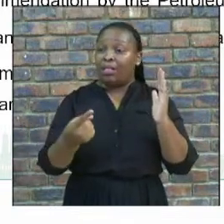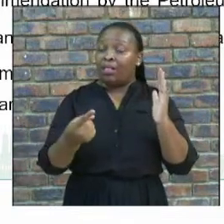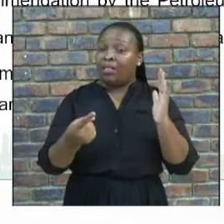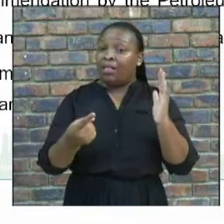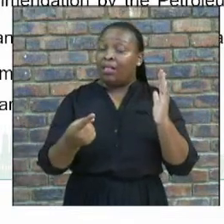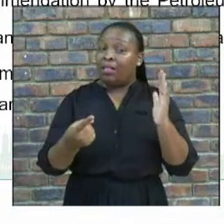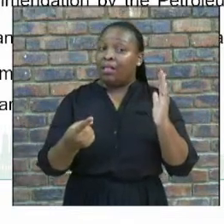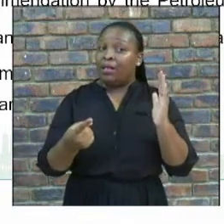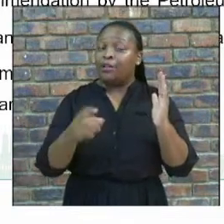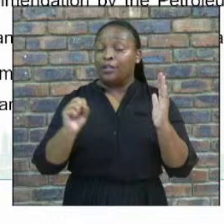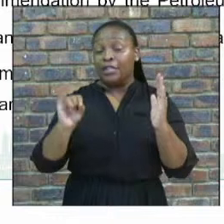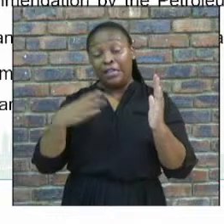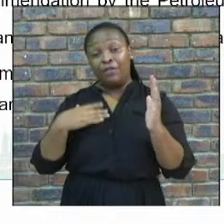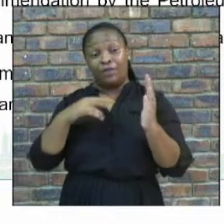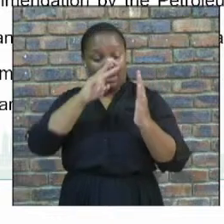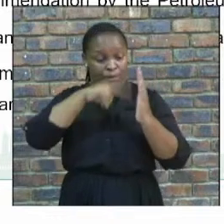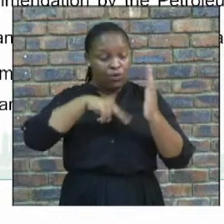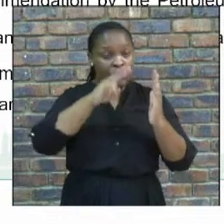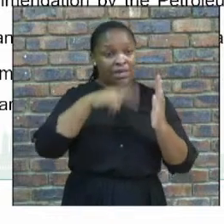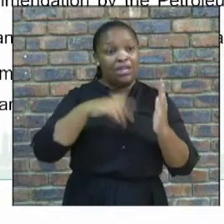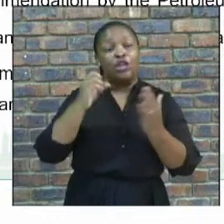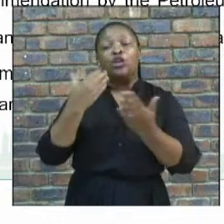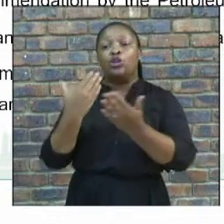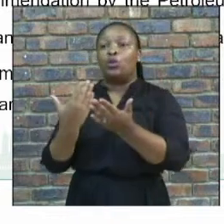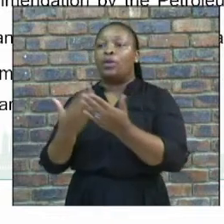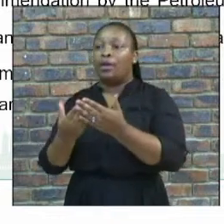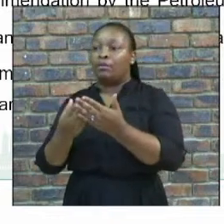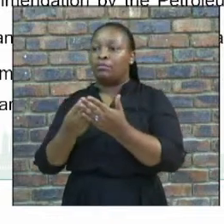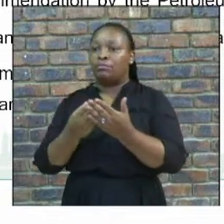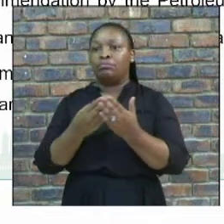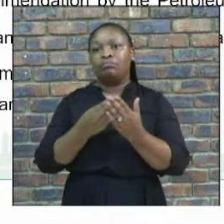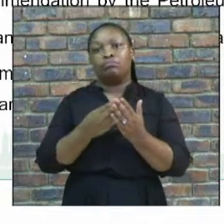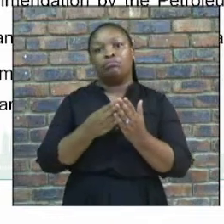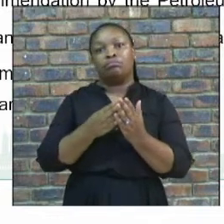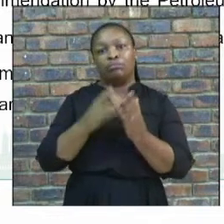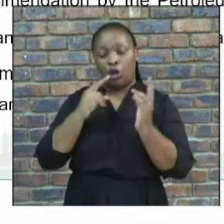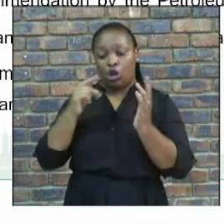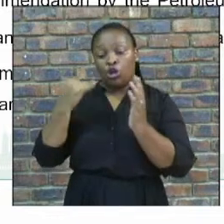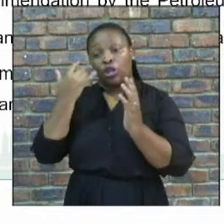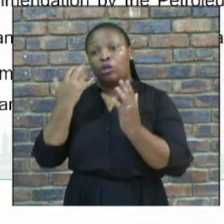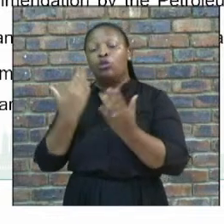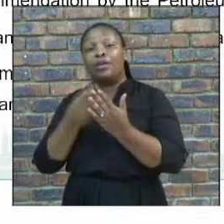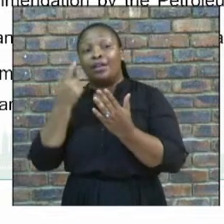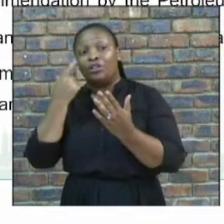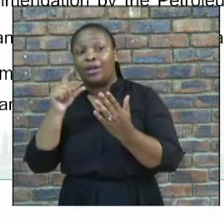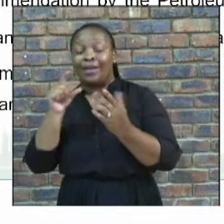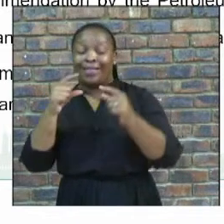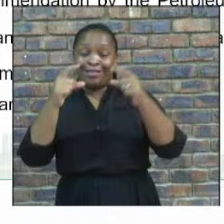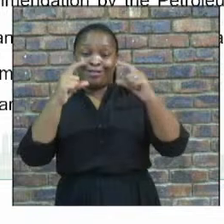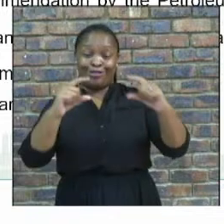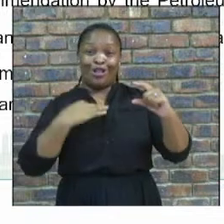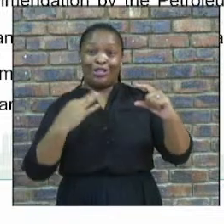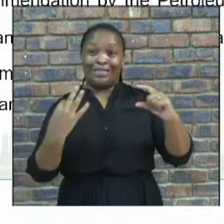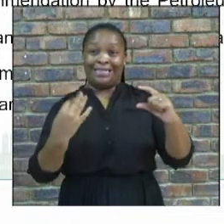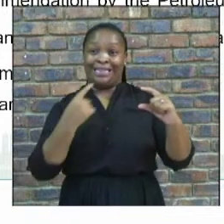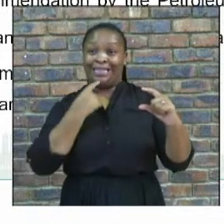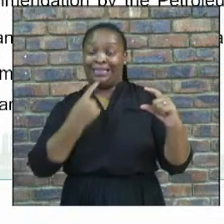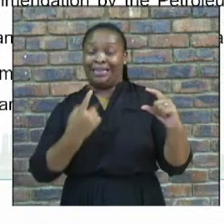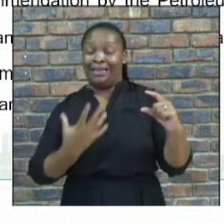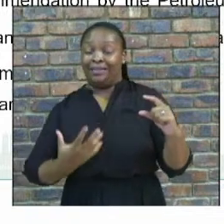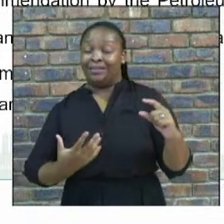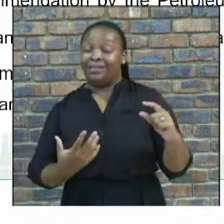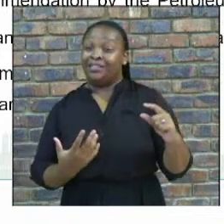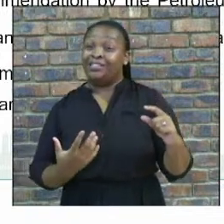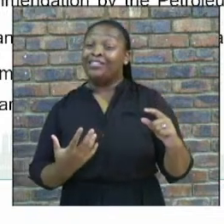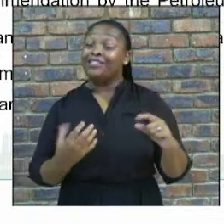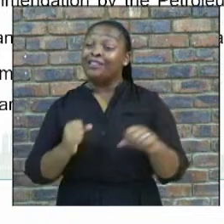that when I present each provision. Clause 3 of the bill, it makes provision for